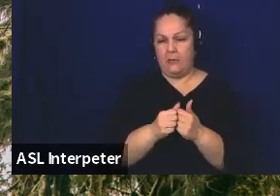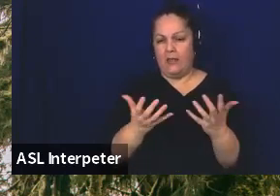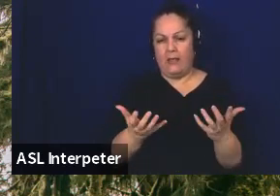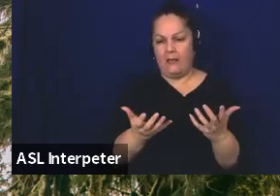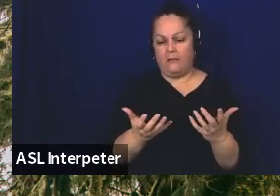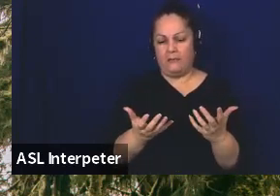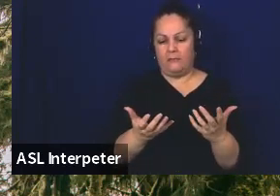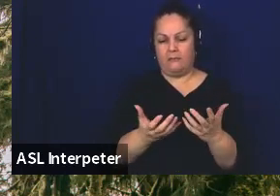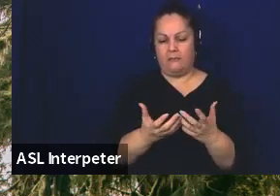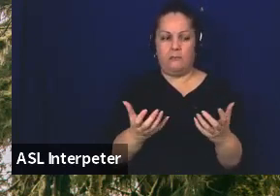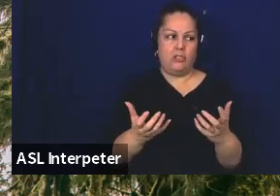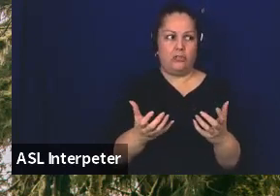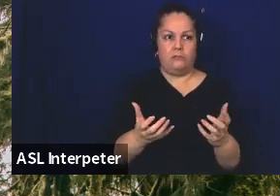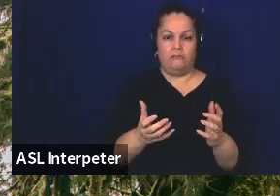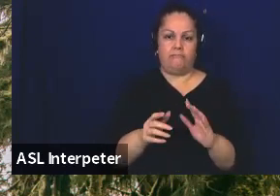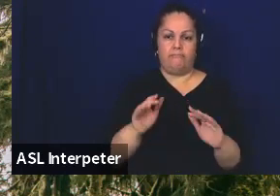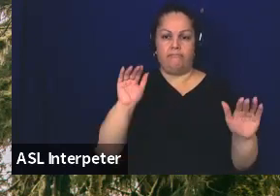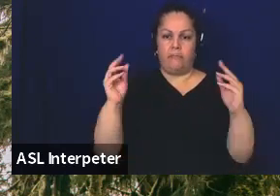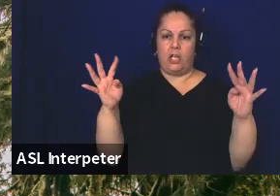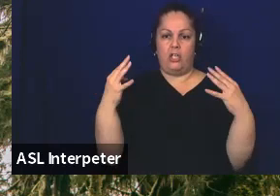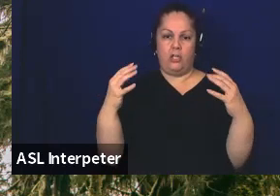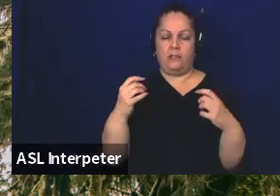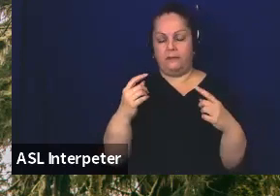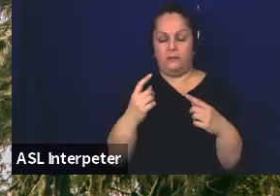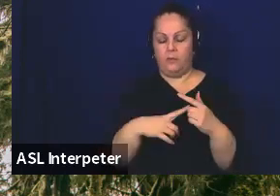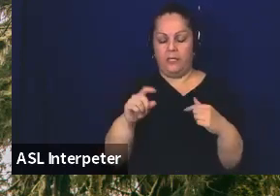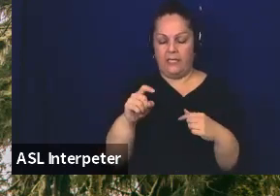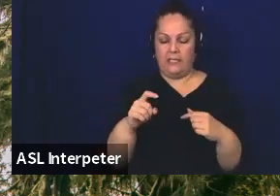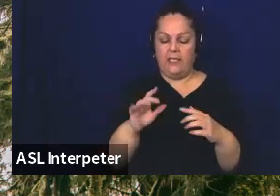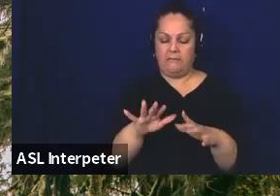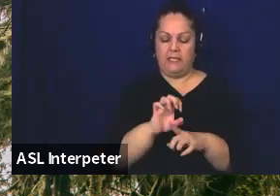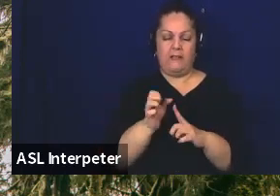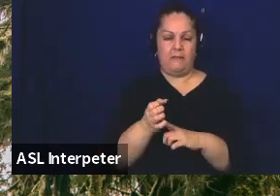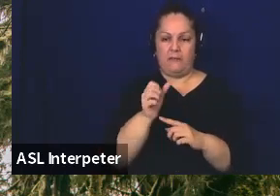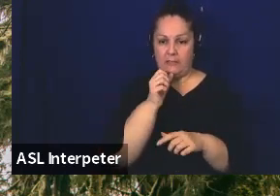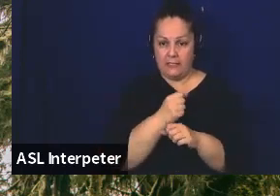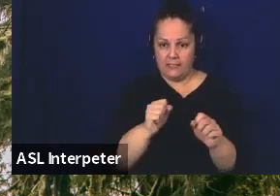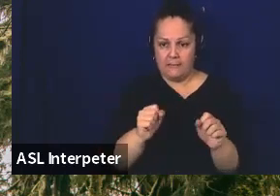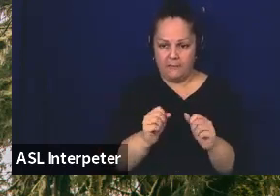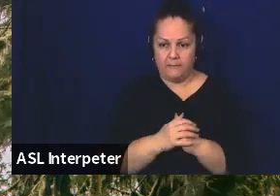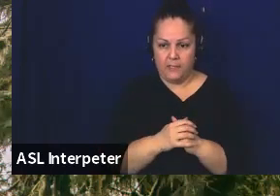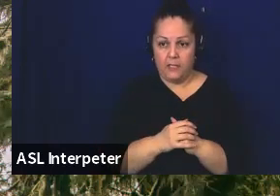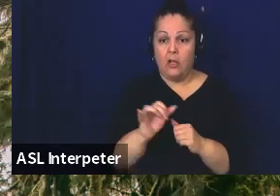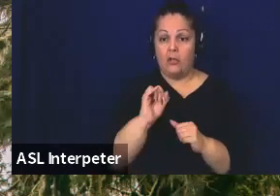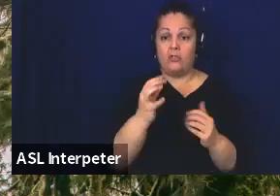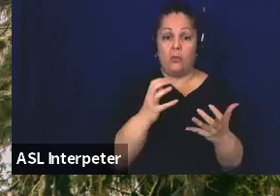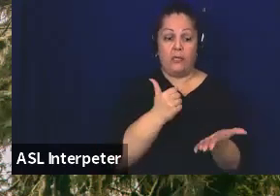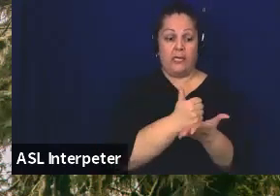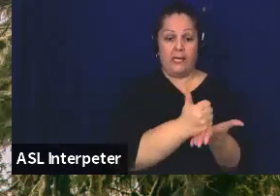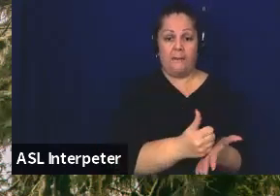much alerting to anyone else of their needs, especially if that environment is unsafe. We also want to help